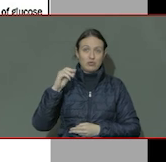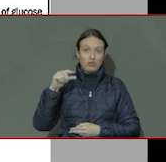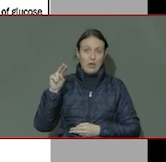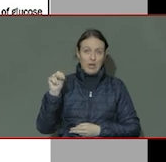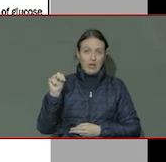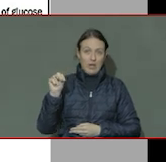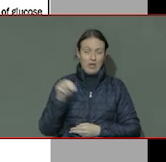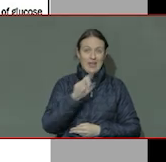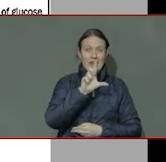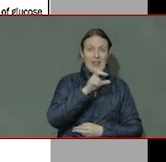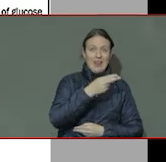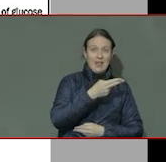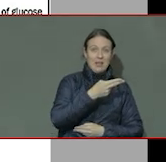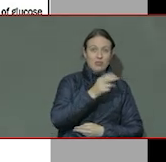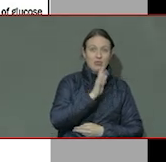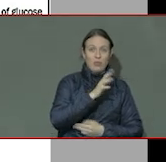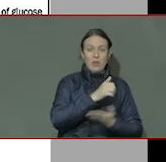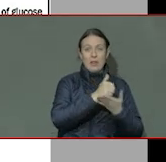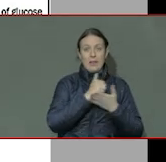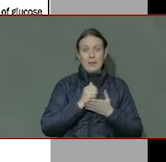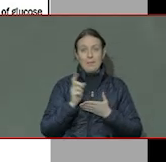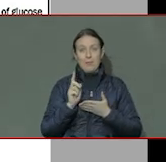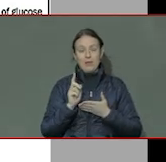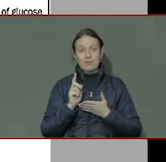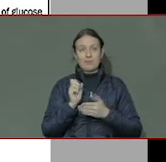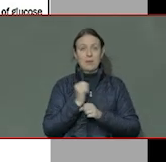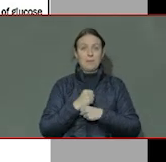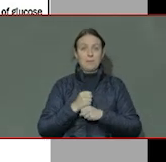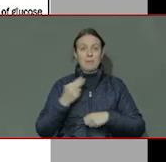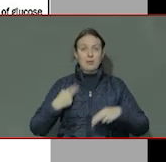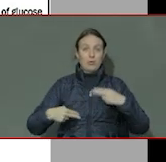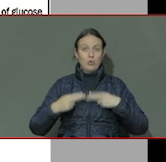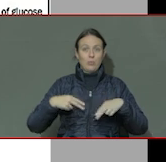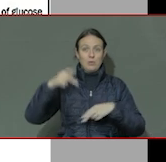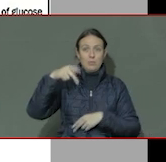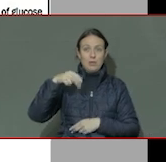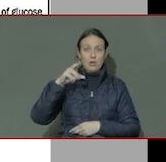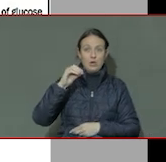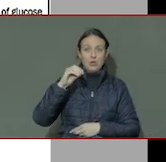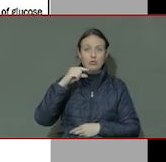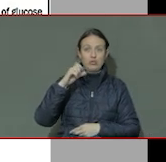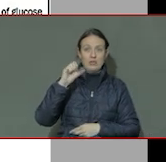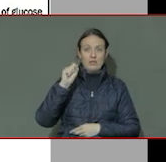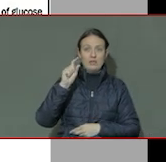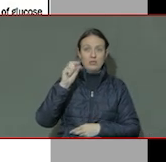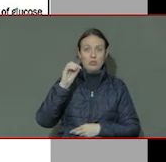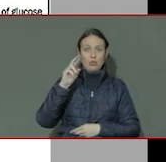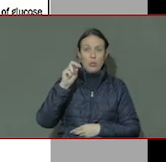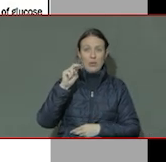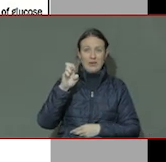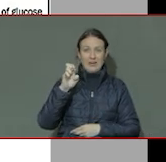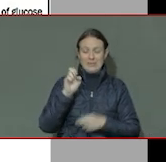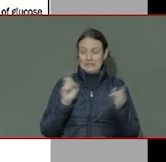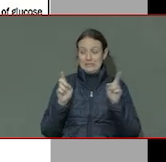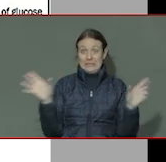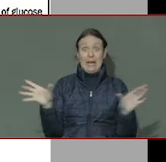going to give us a corpus luteum, which is going to help us get progesterone. So this is linked together. Make sure that you know they